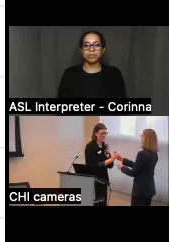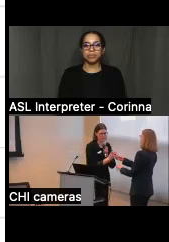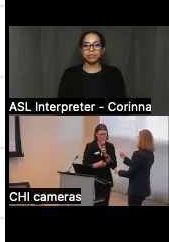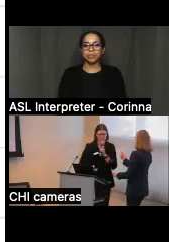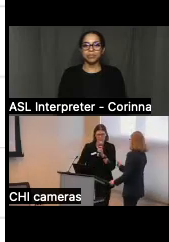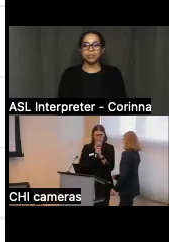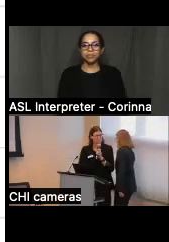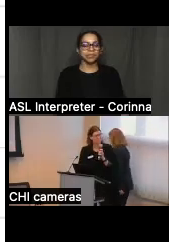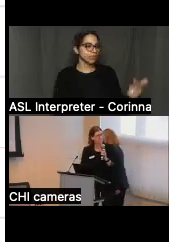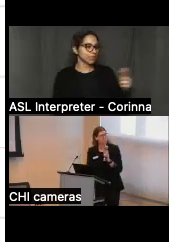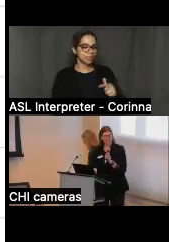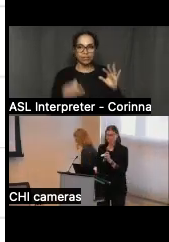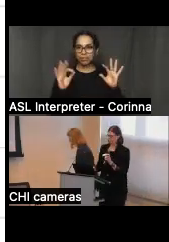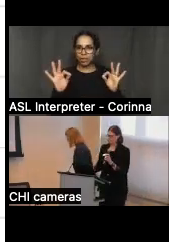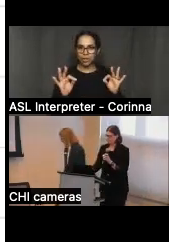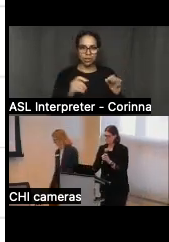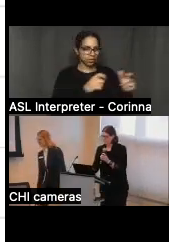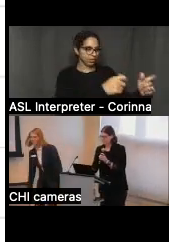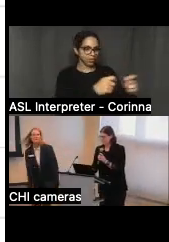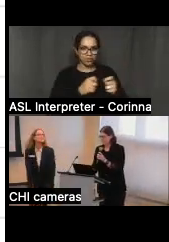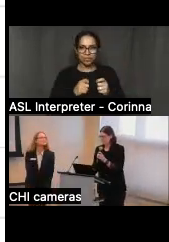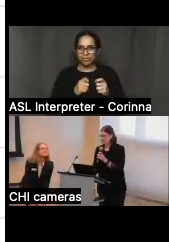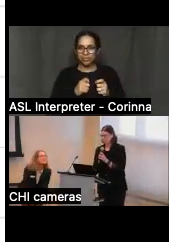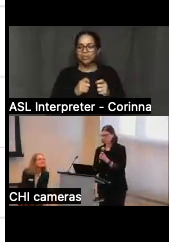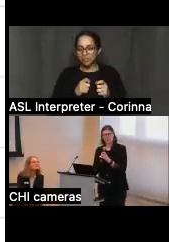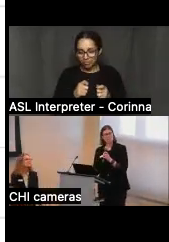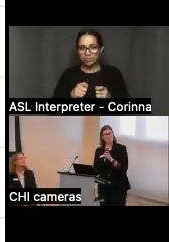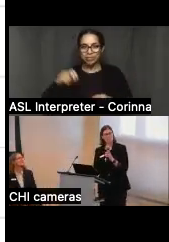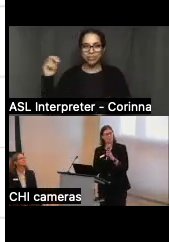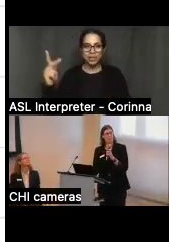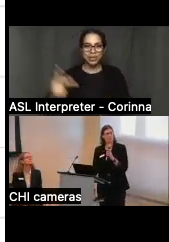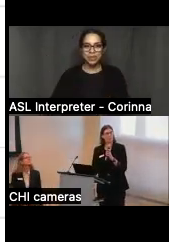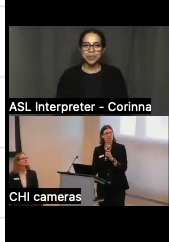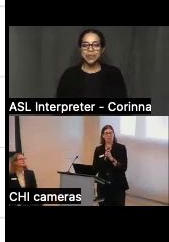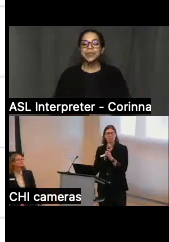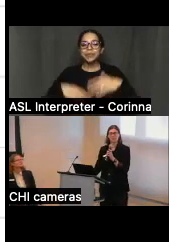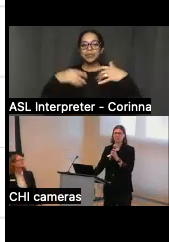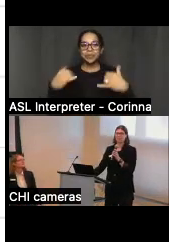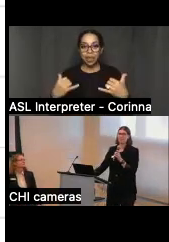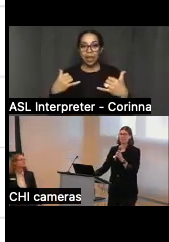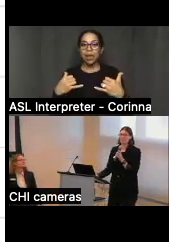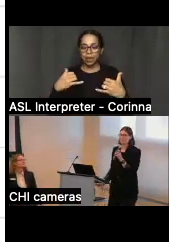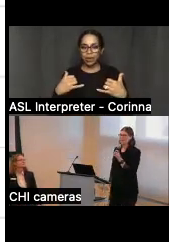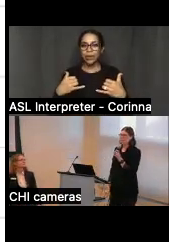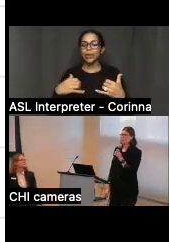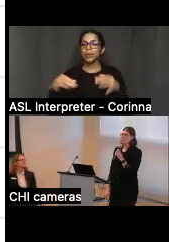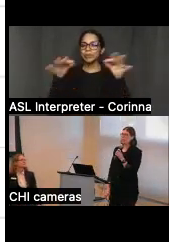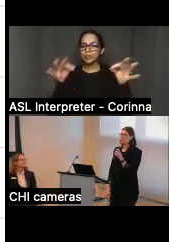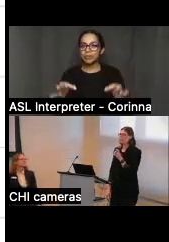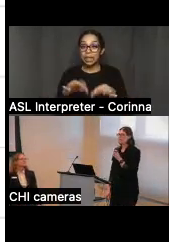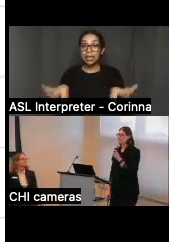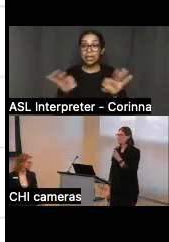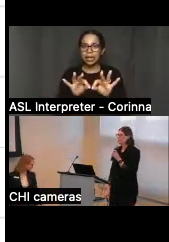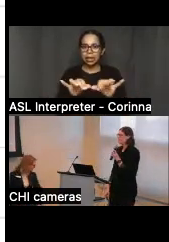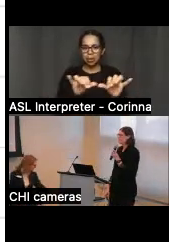The handoff. All right. So for our next section up, we're going to talk about some key metrics in our mental